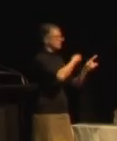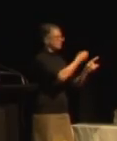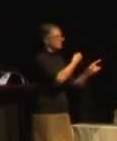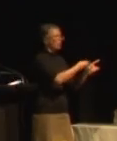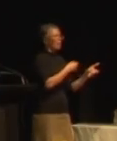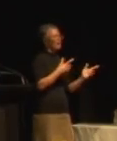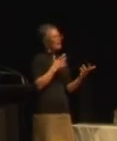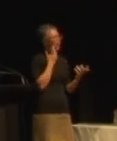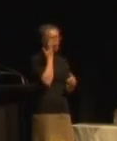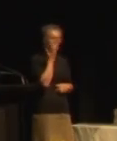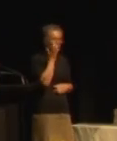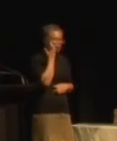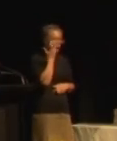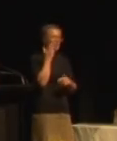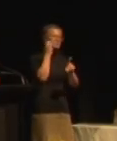accessibility.